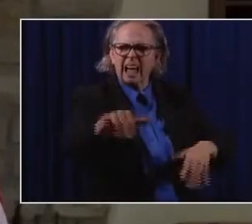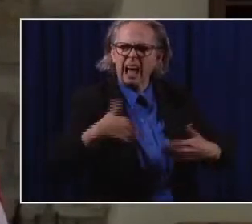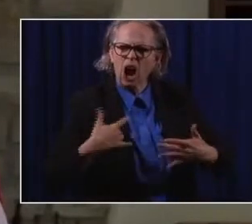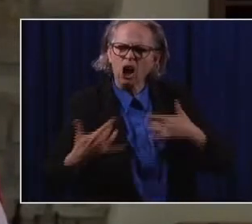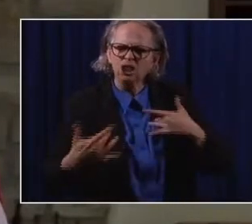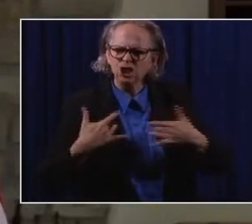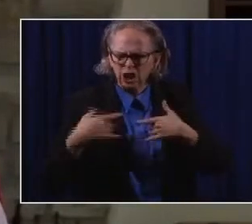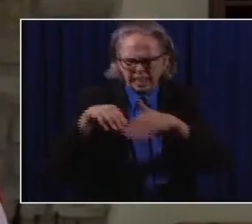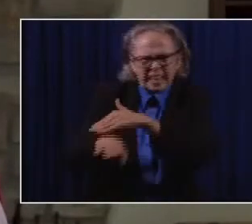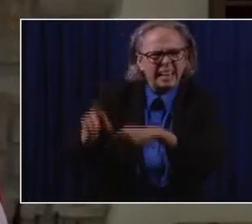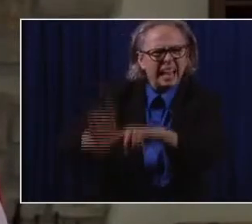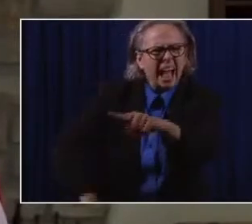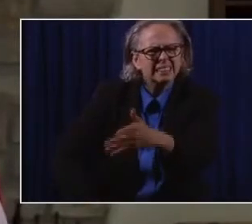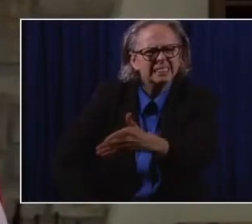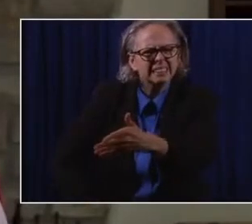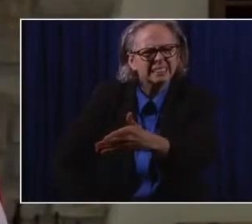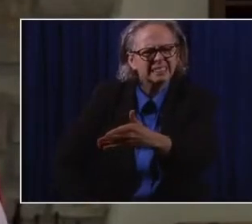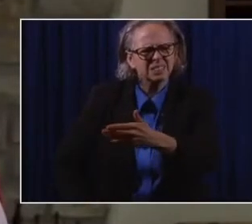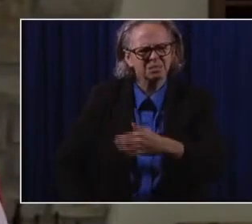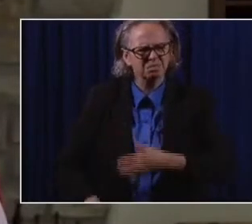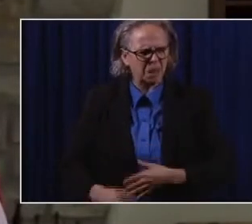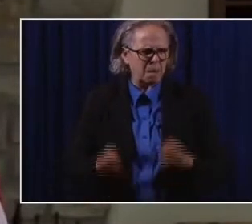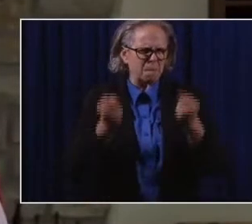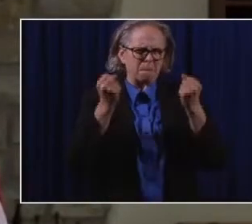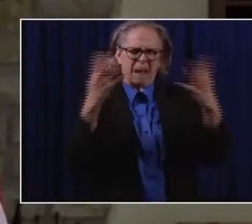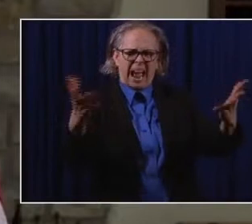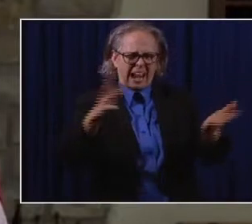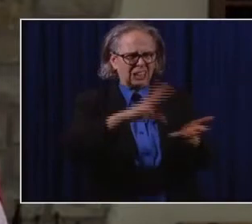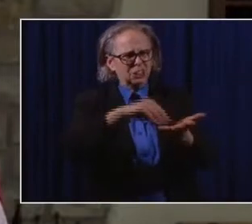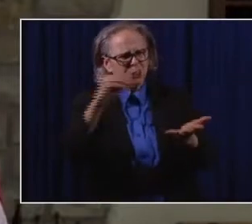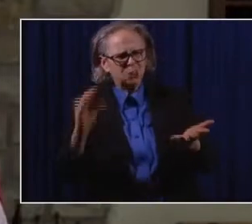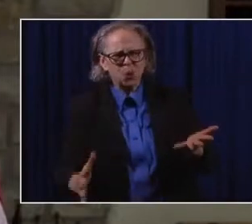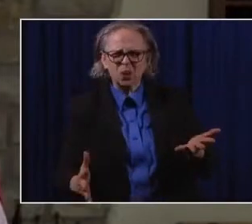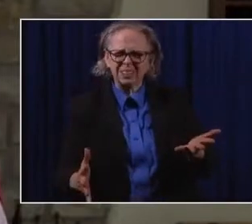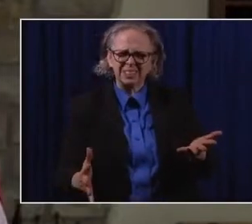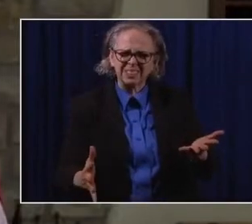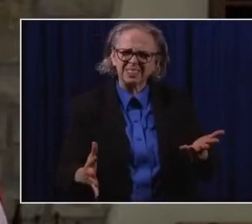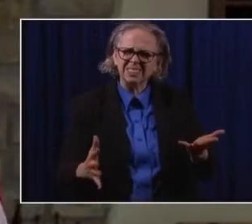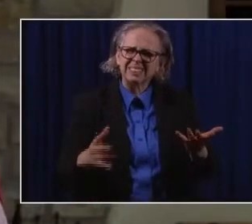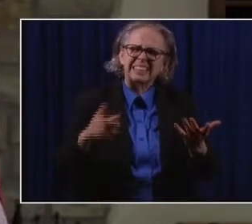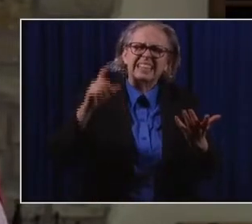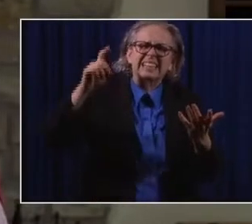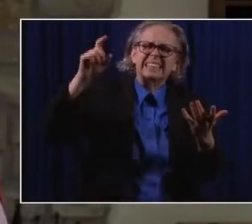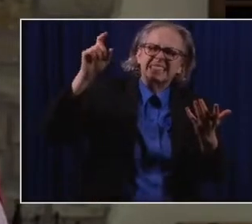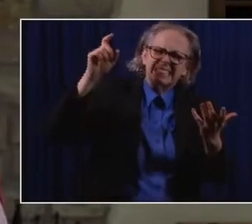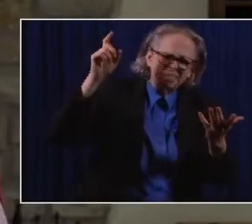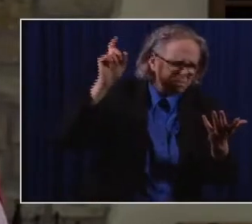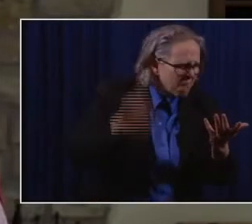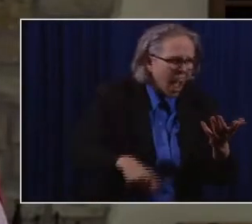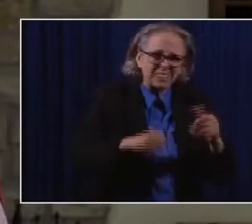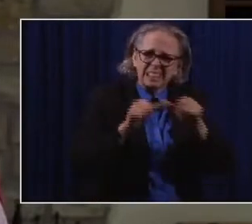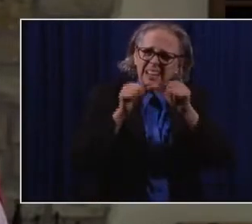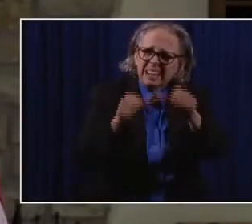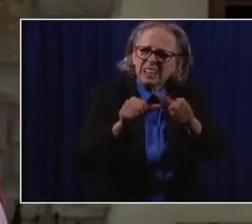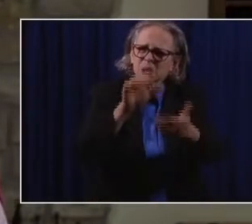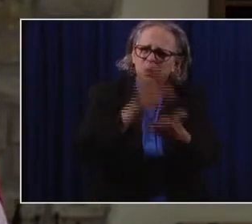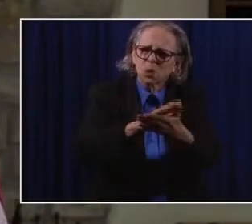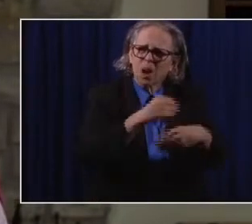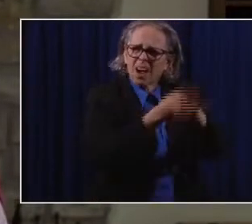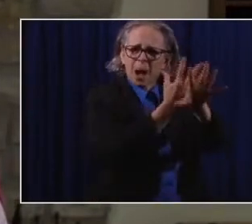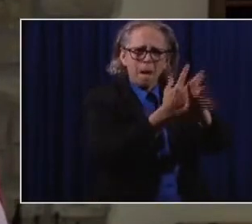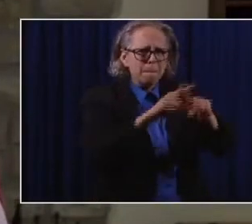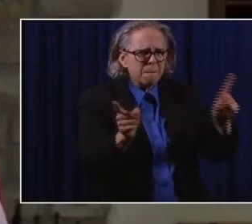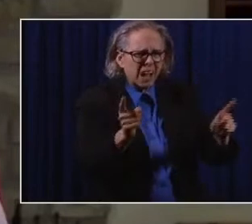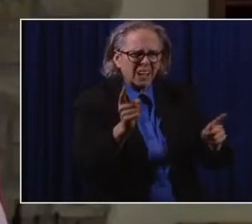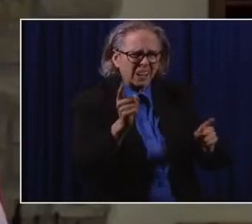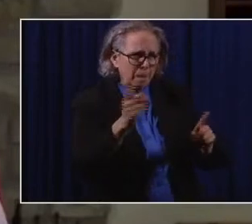going to school remotely. While many kids can do well under these circumstances, many cannot. Some